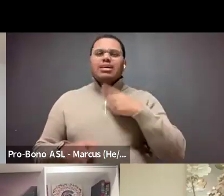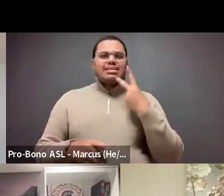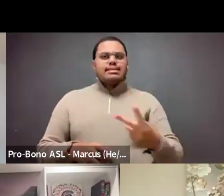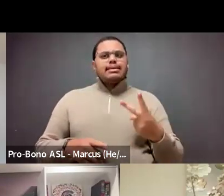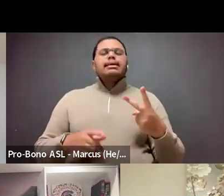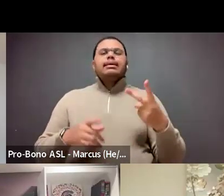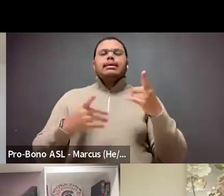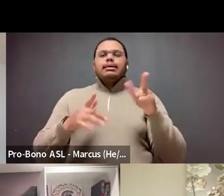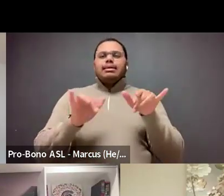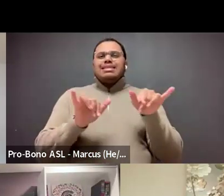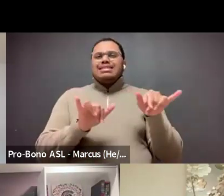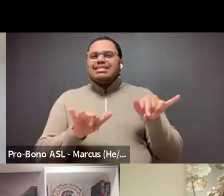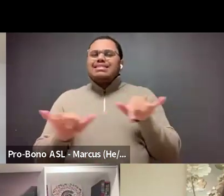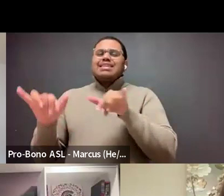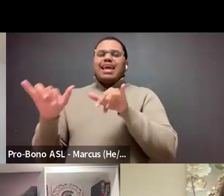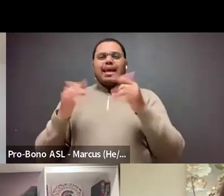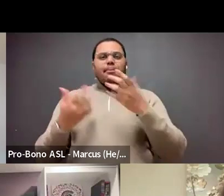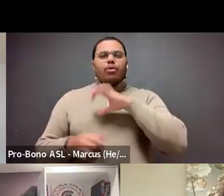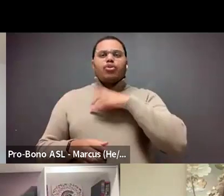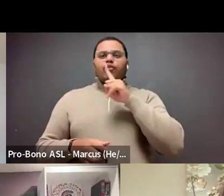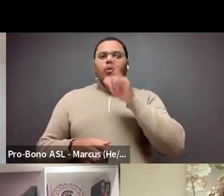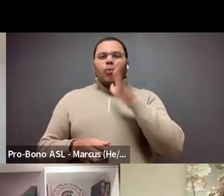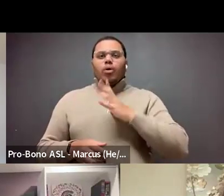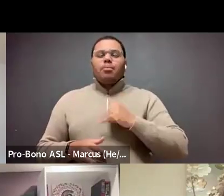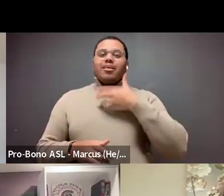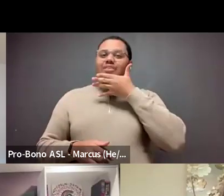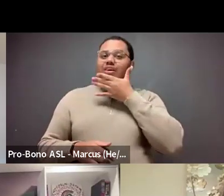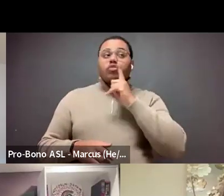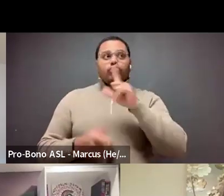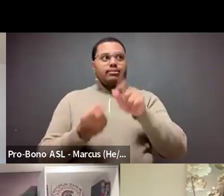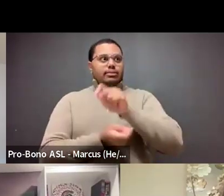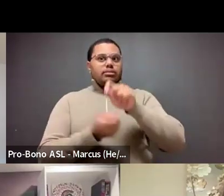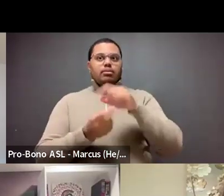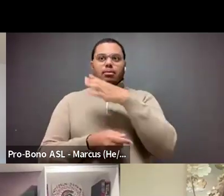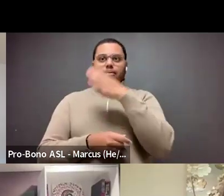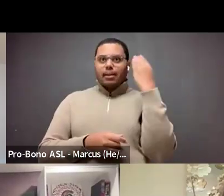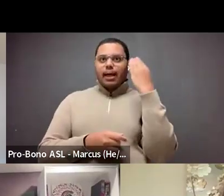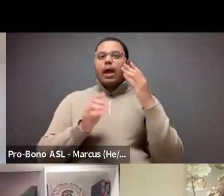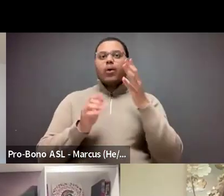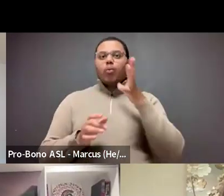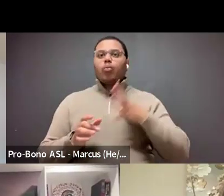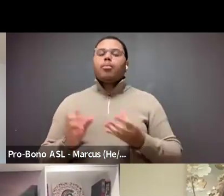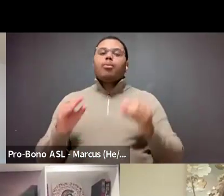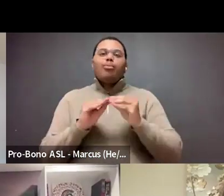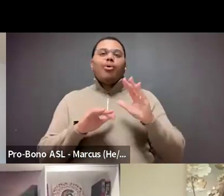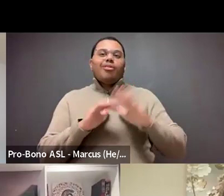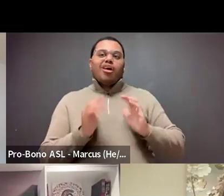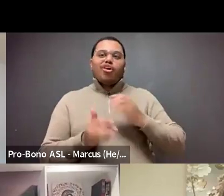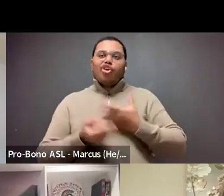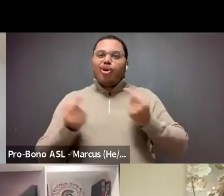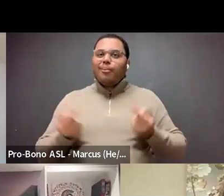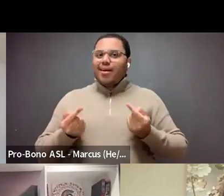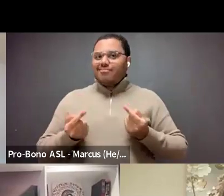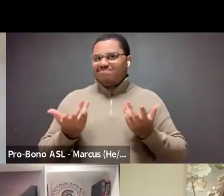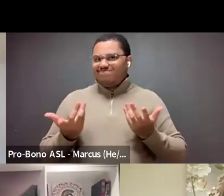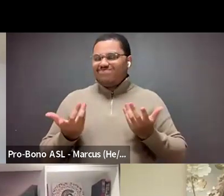characters for women of color. And just to get really specific, you know, Black women are more than our pain.